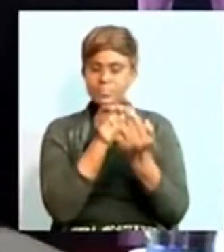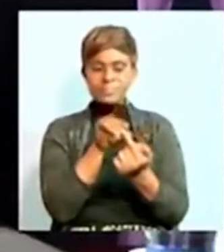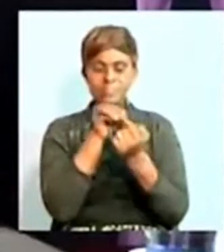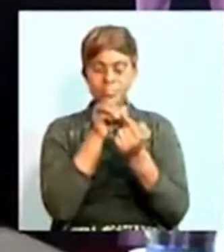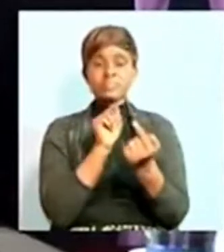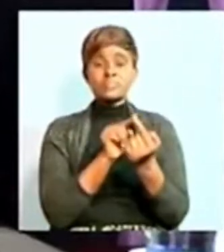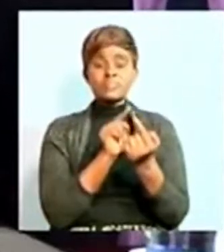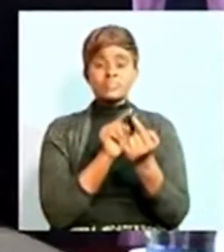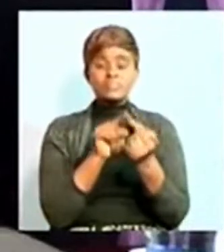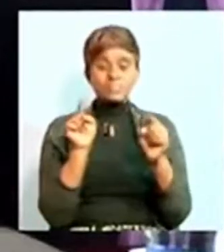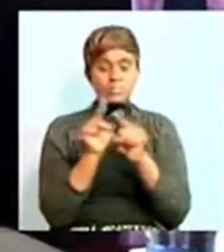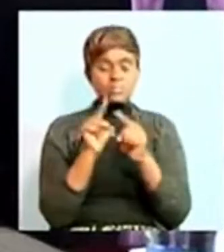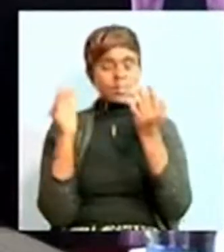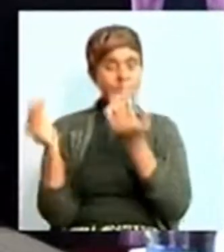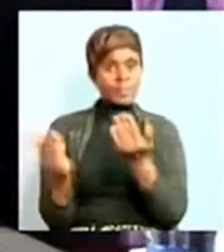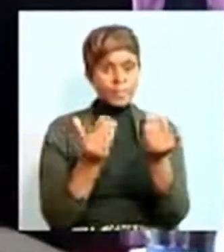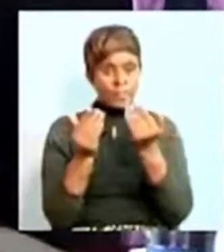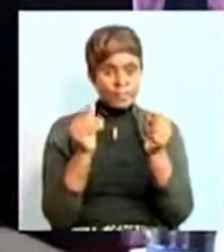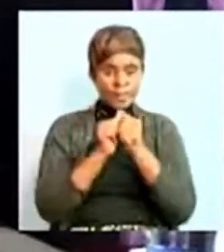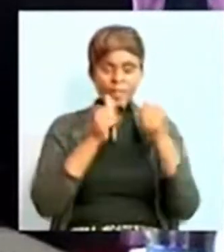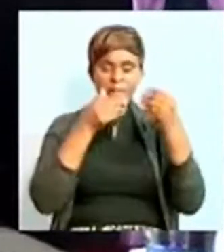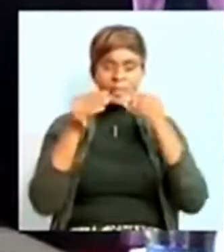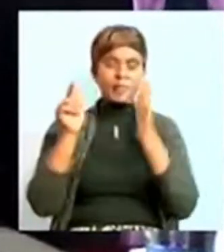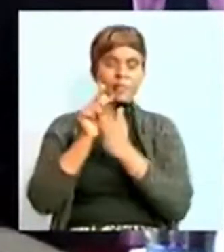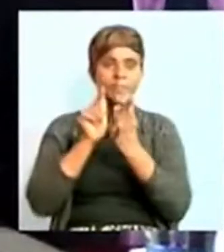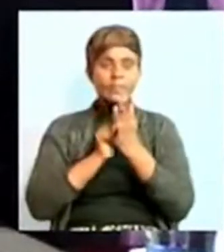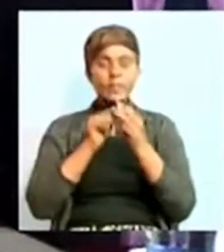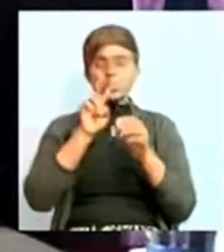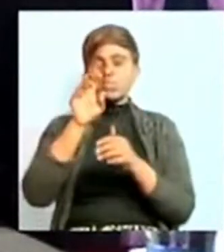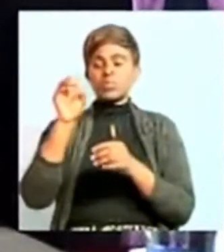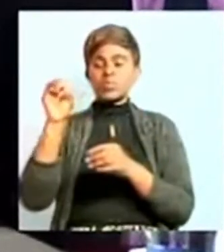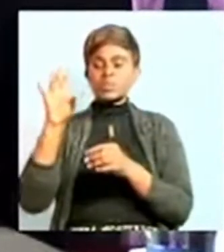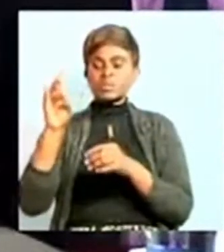specifically the Bus Station and Market Act of 2007, Chair.